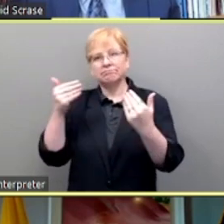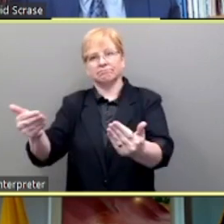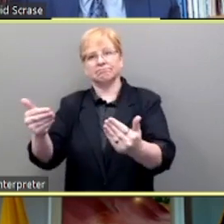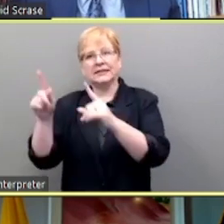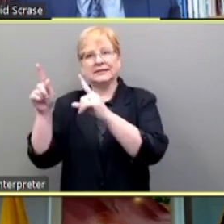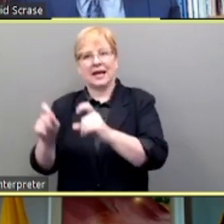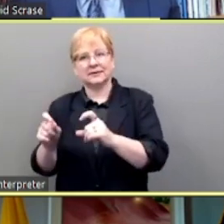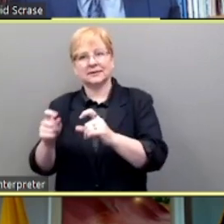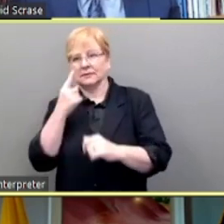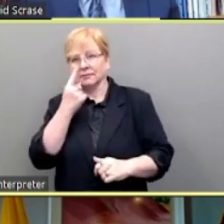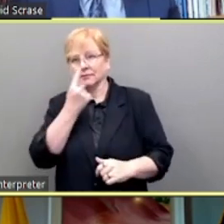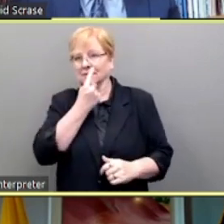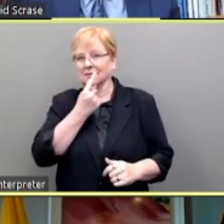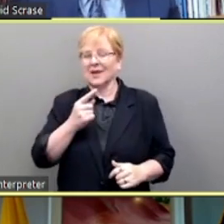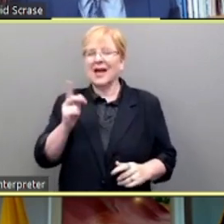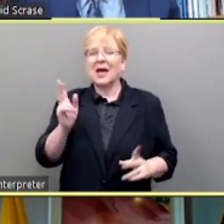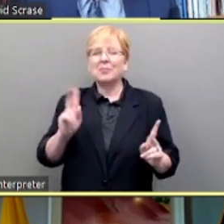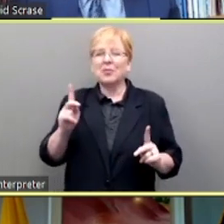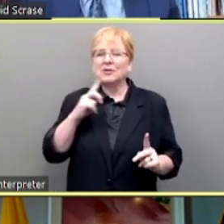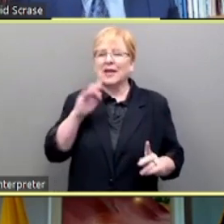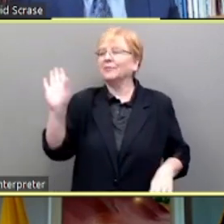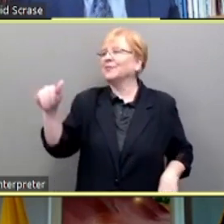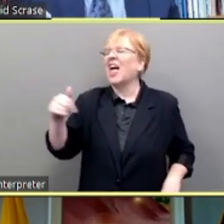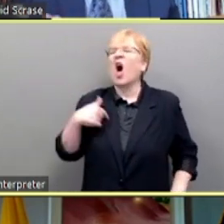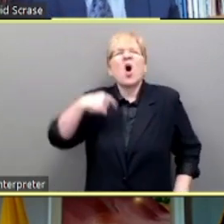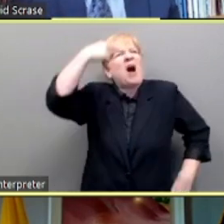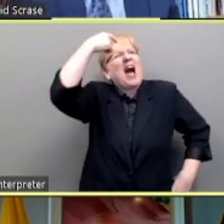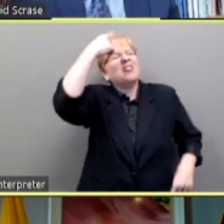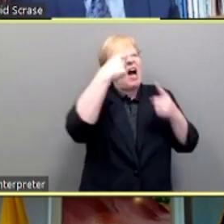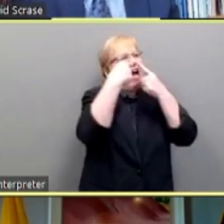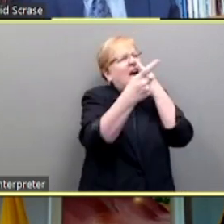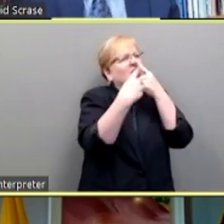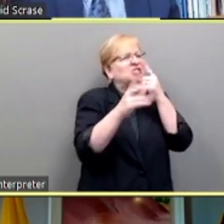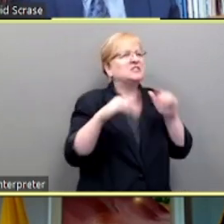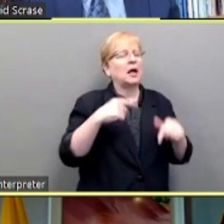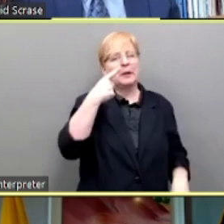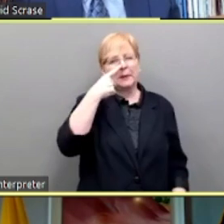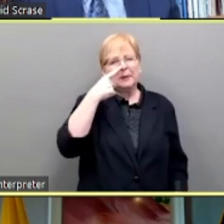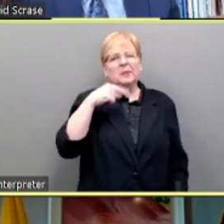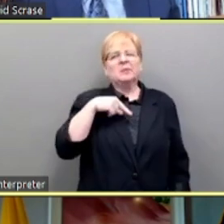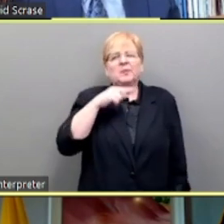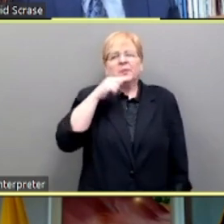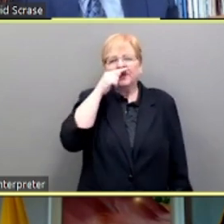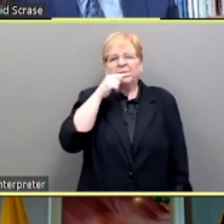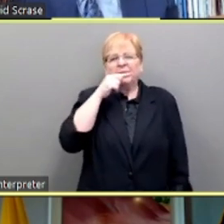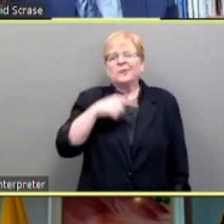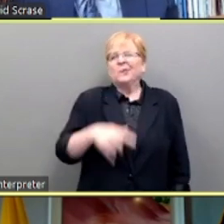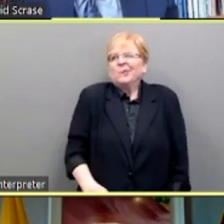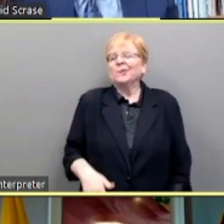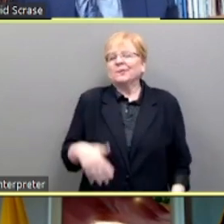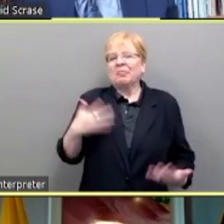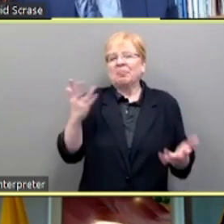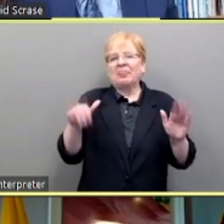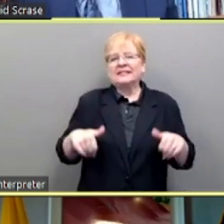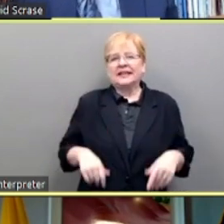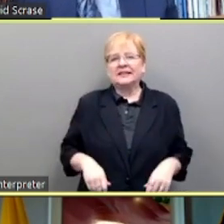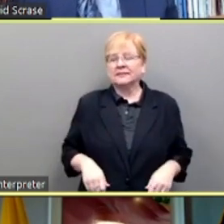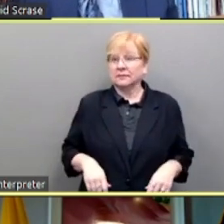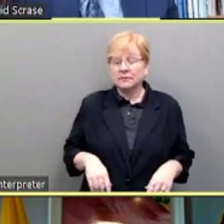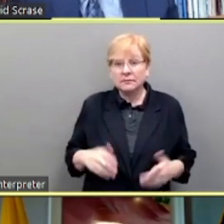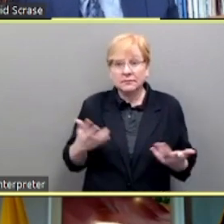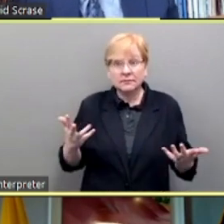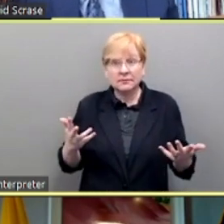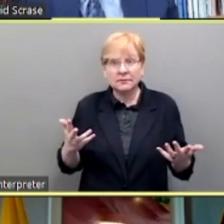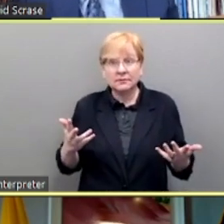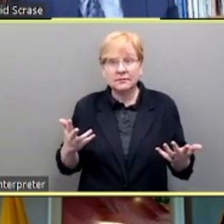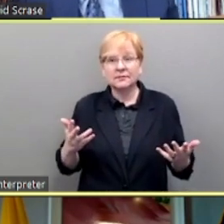said, well, I thought it was just allergies, or I just had the sniffles, not really sure why. And remember, there's also treatment if you test positive